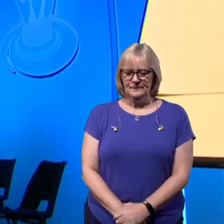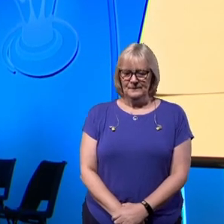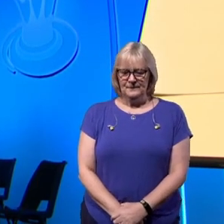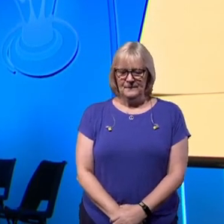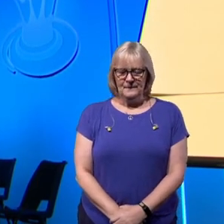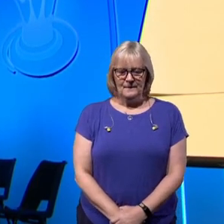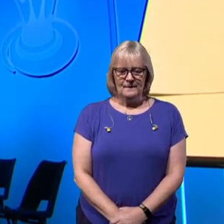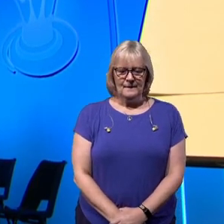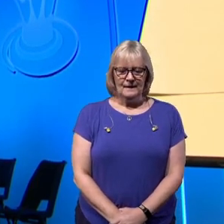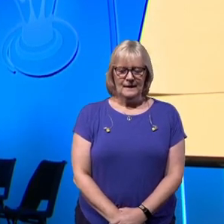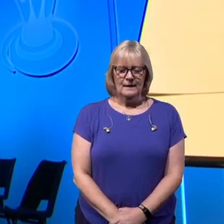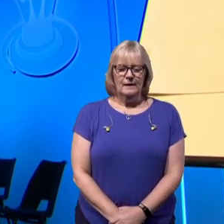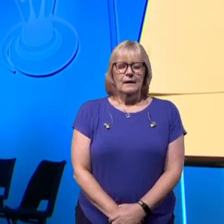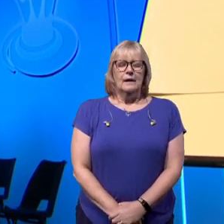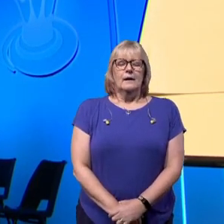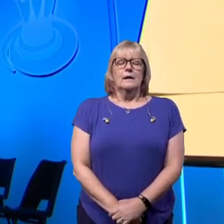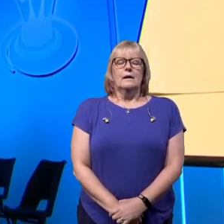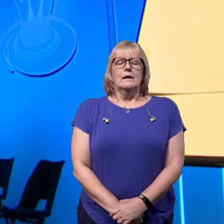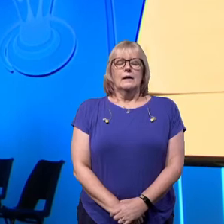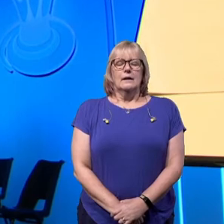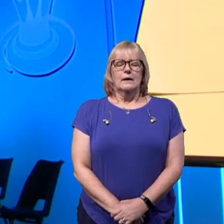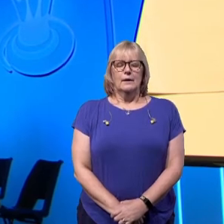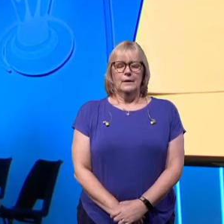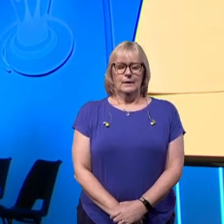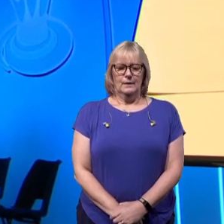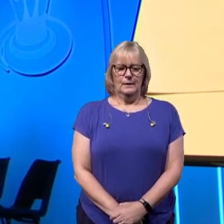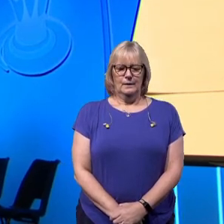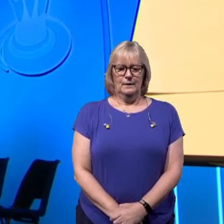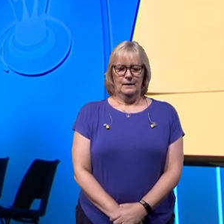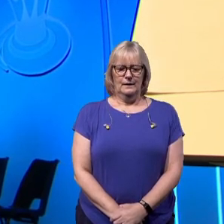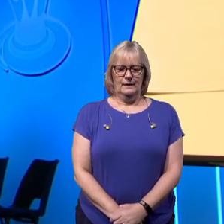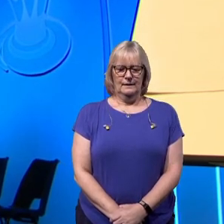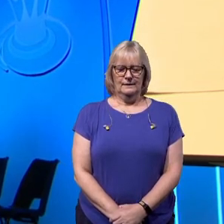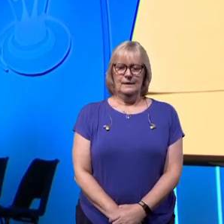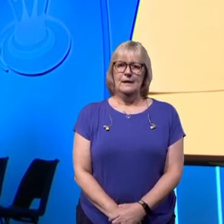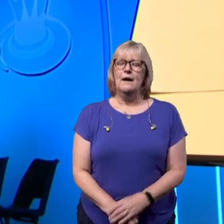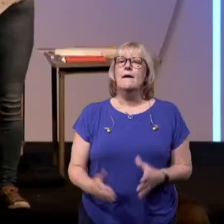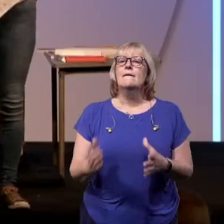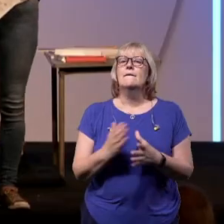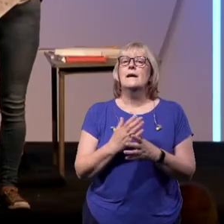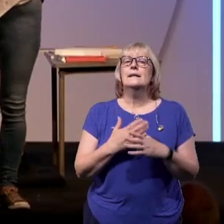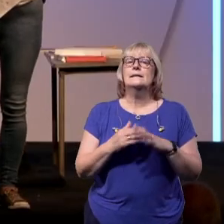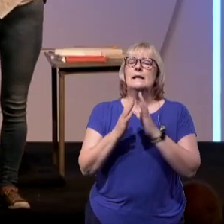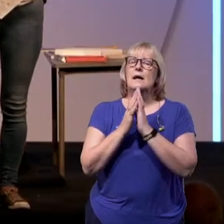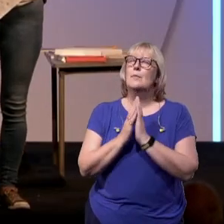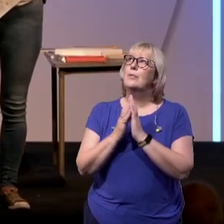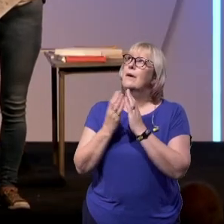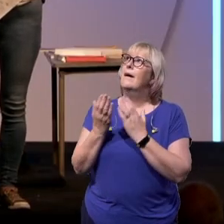Okay, we'll just start firstly by committing this morning to prayer.